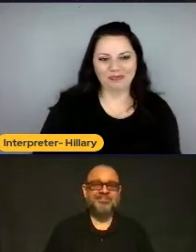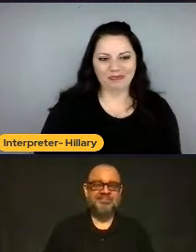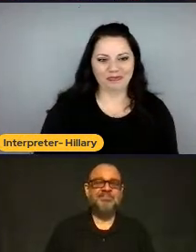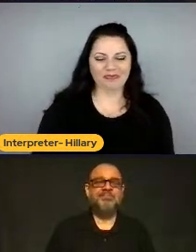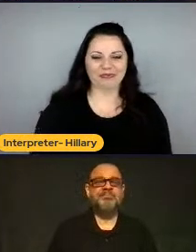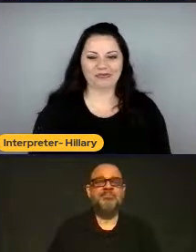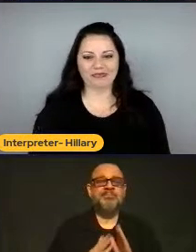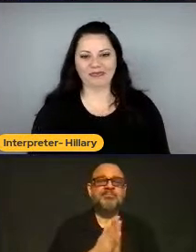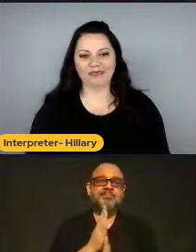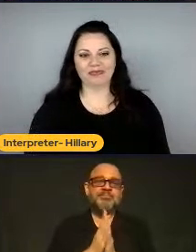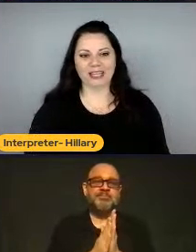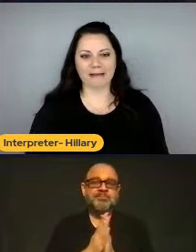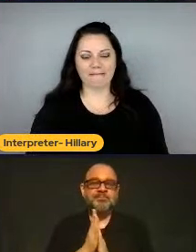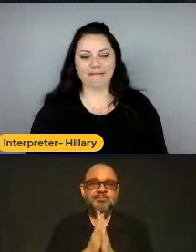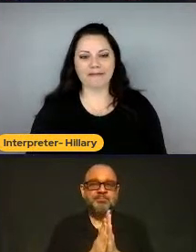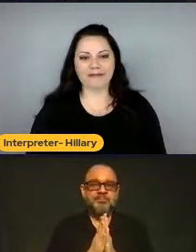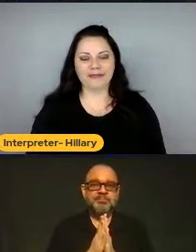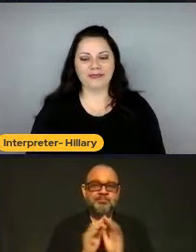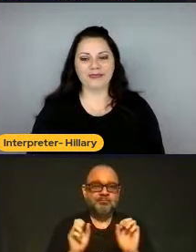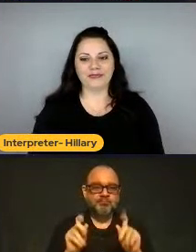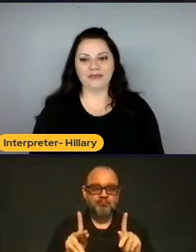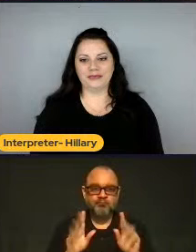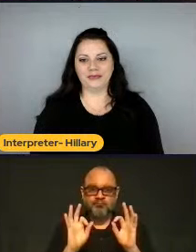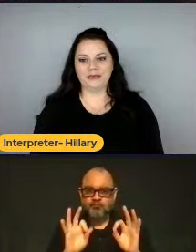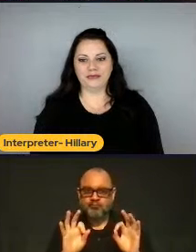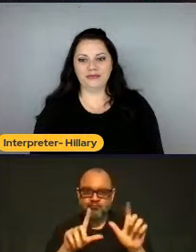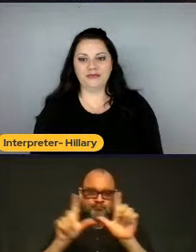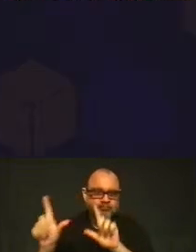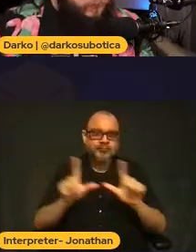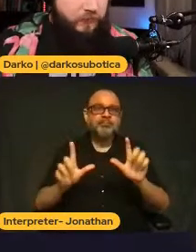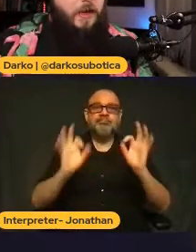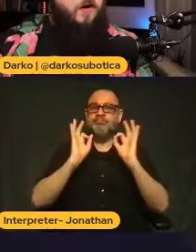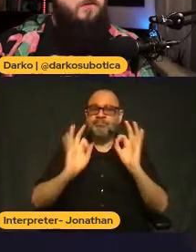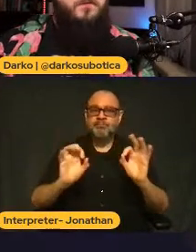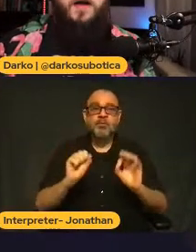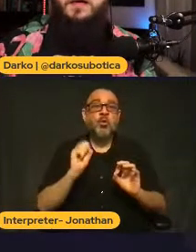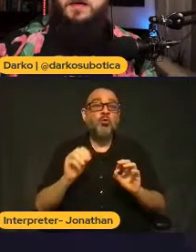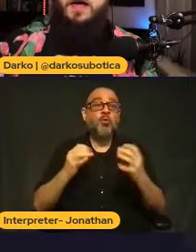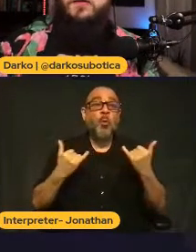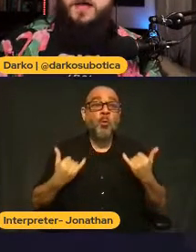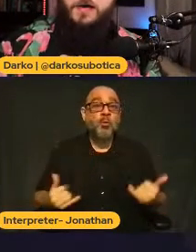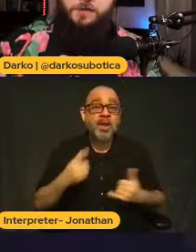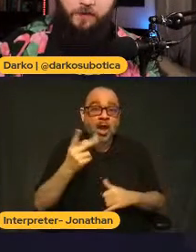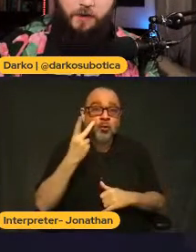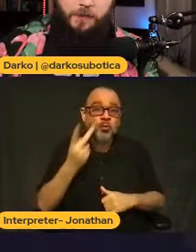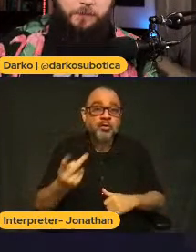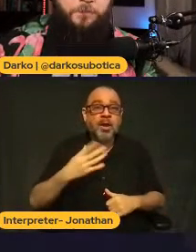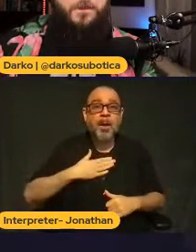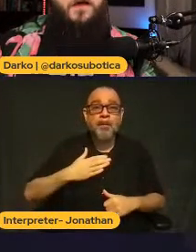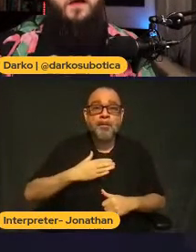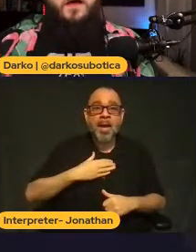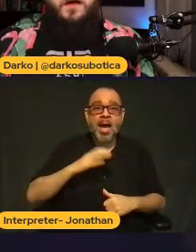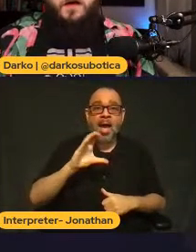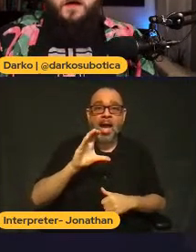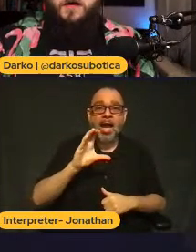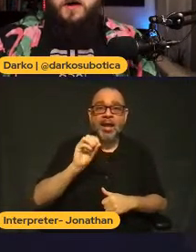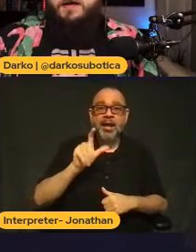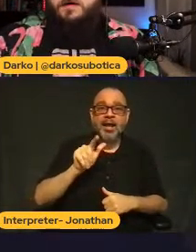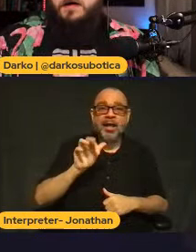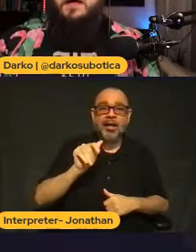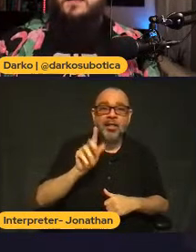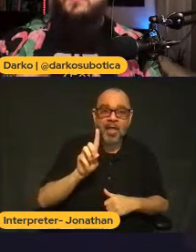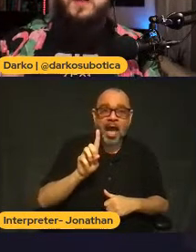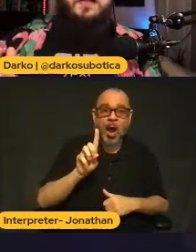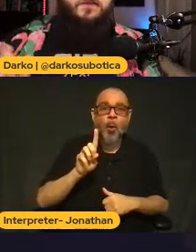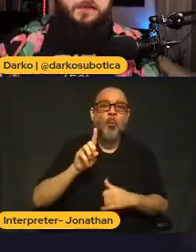Go there, boom. Yes, okay, so you are seeing now my Cloud9 environment. Here I